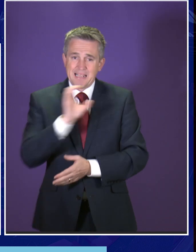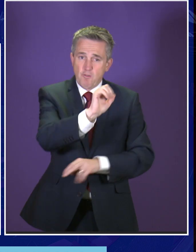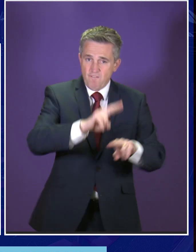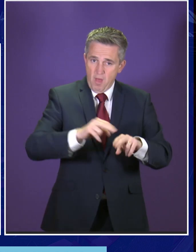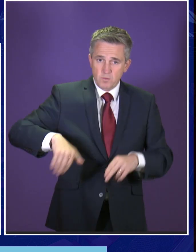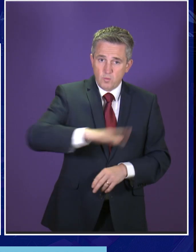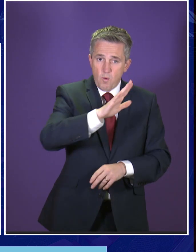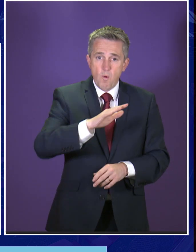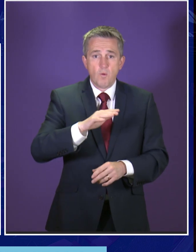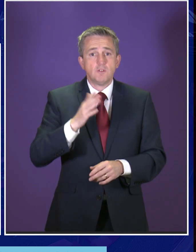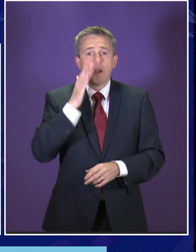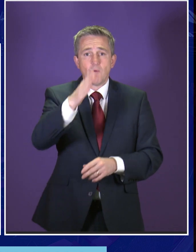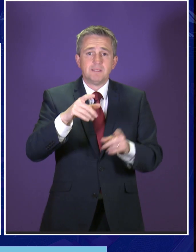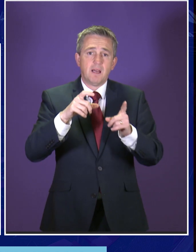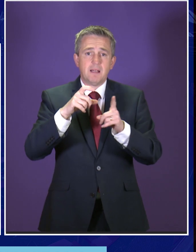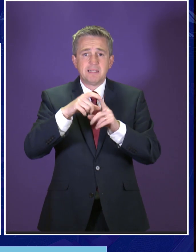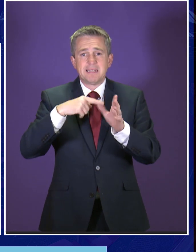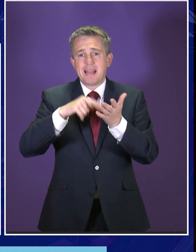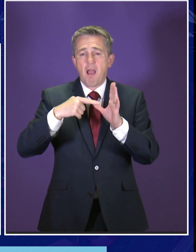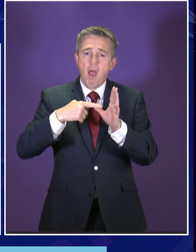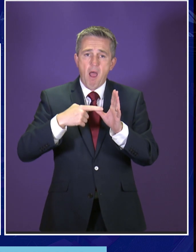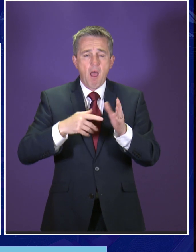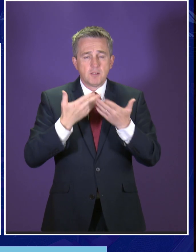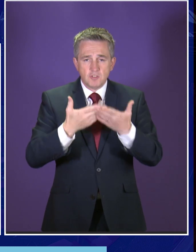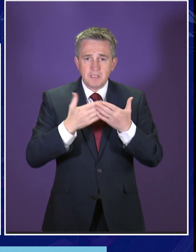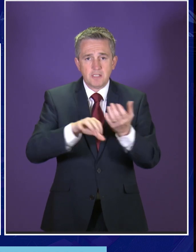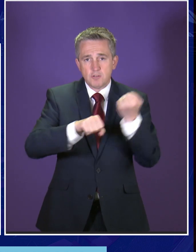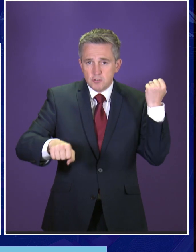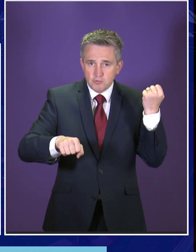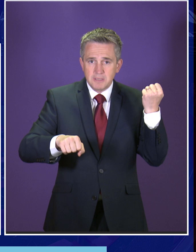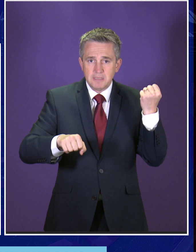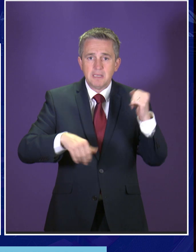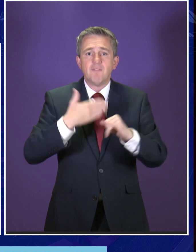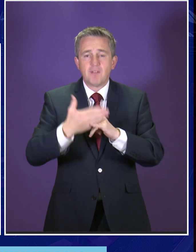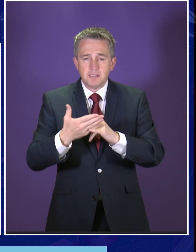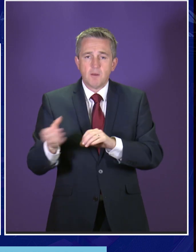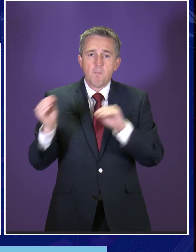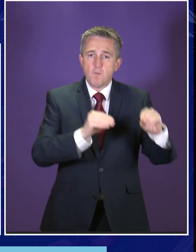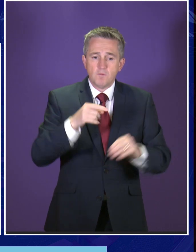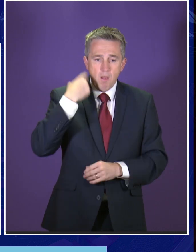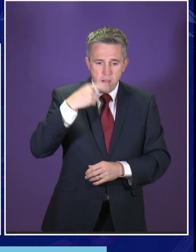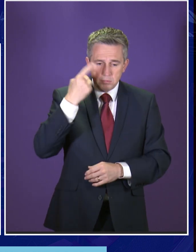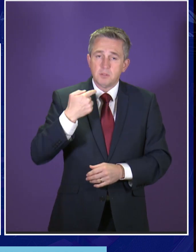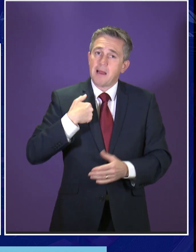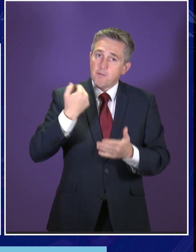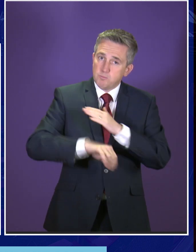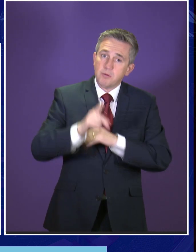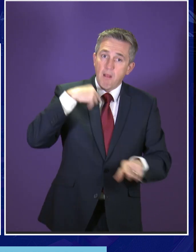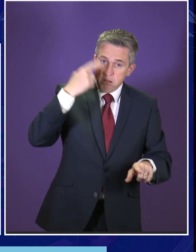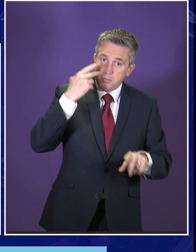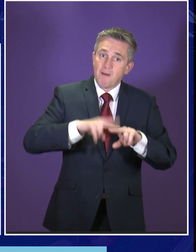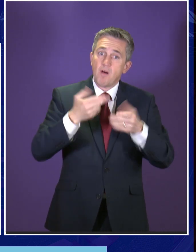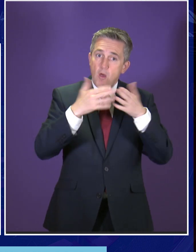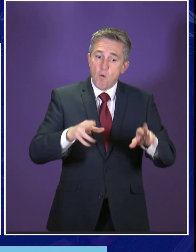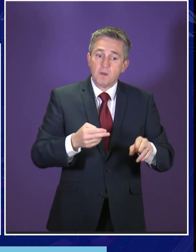dreams.' So he went to Dhaka, the capital, got a degree, eventually immigrated to London. I was born there. He opened a